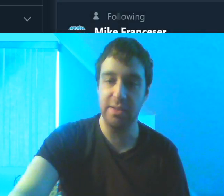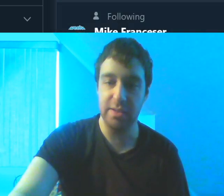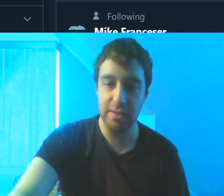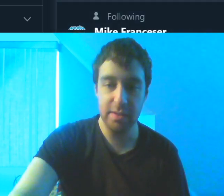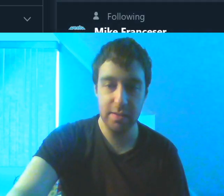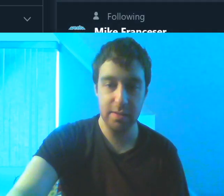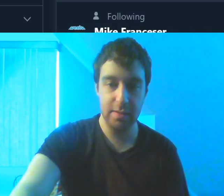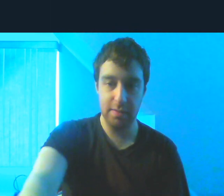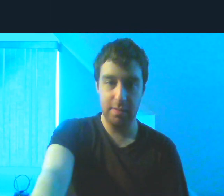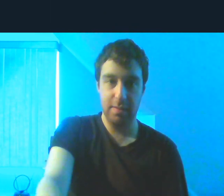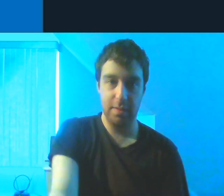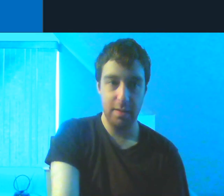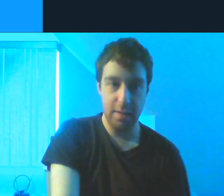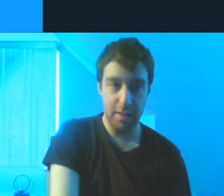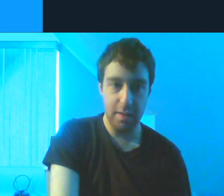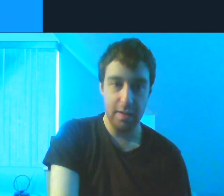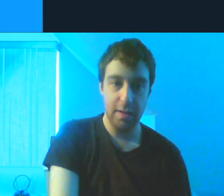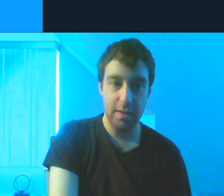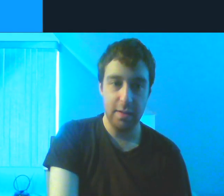Jeez.